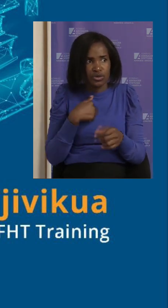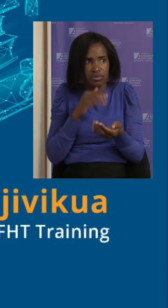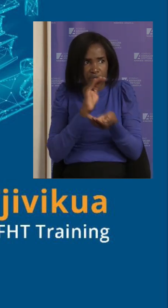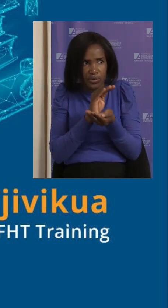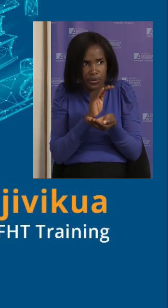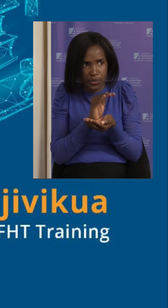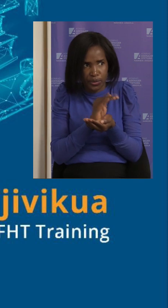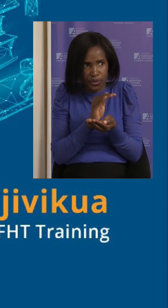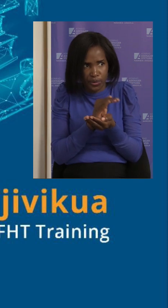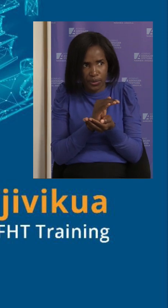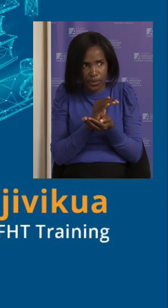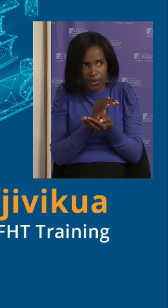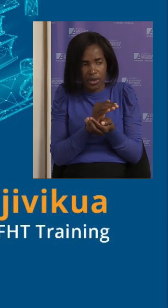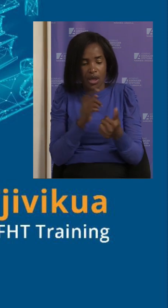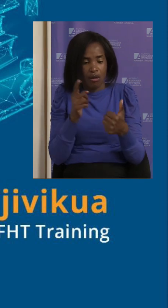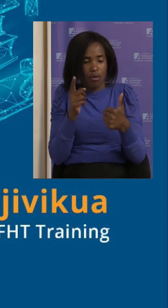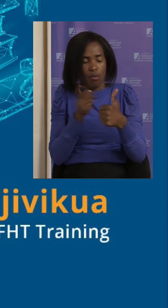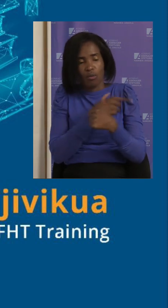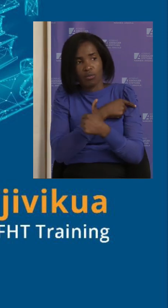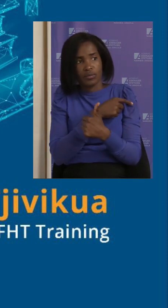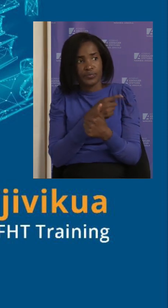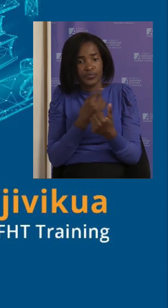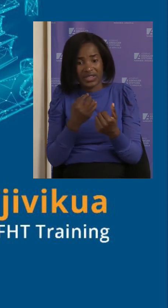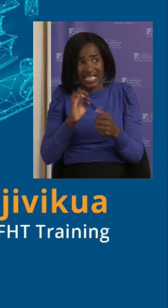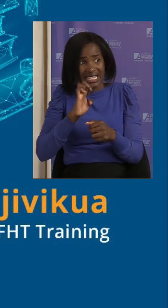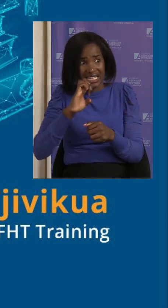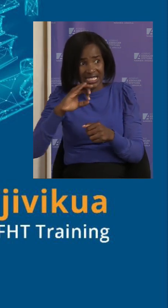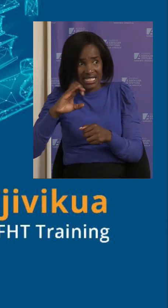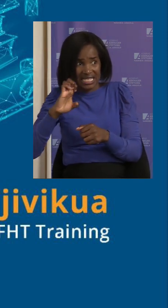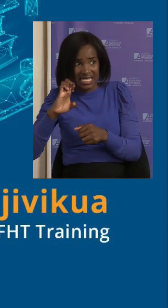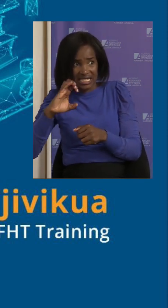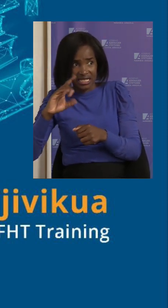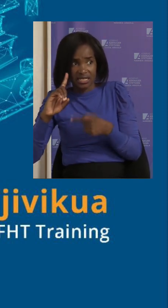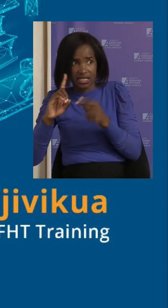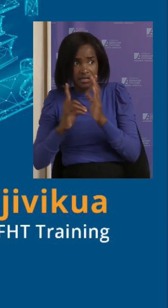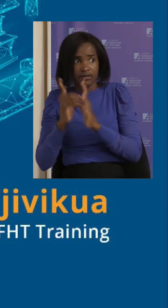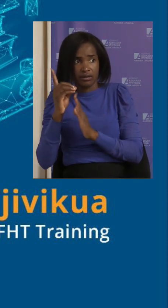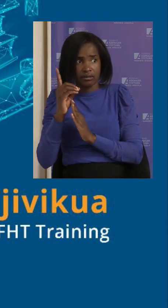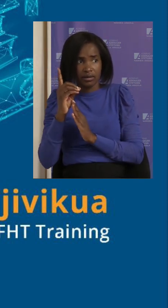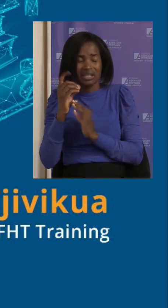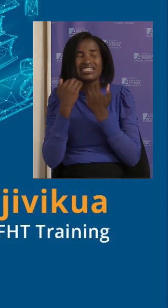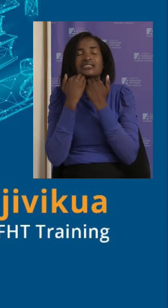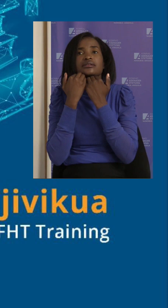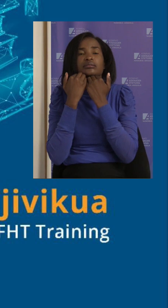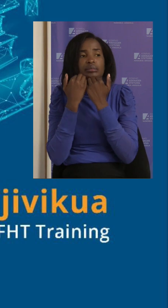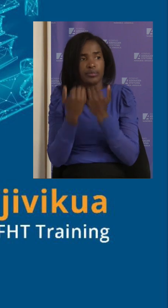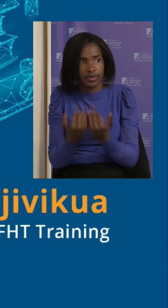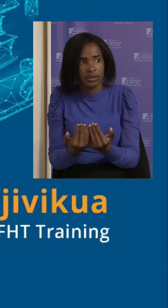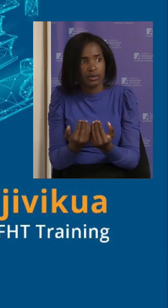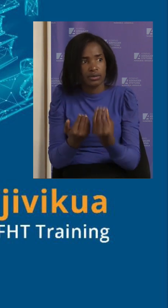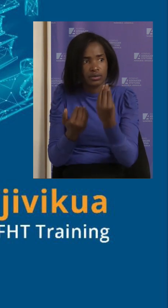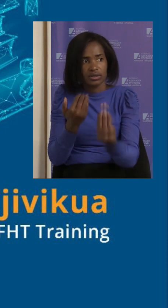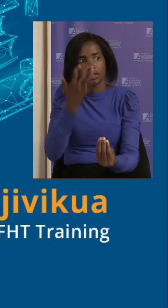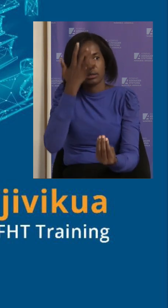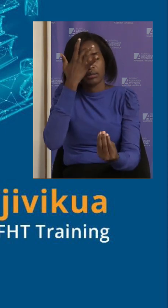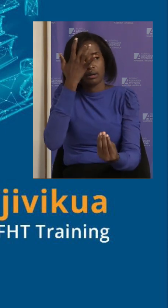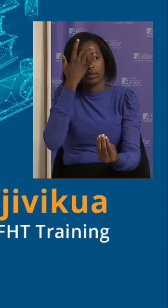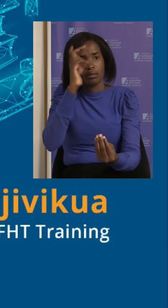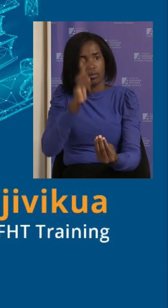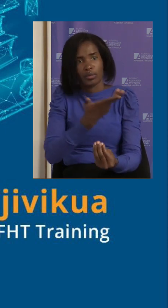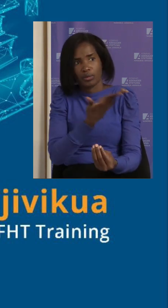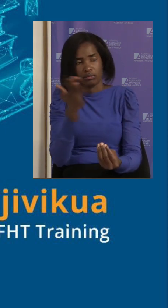recommendations. 1, early childhood development. Early childhood development is fundamental to the intellectual development of all human